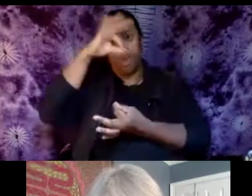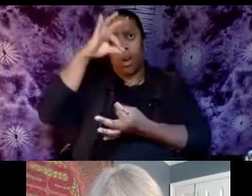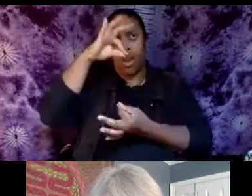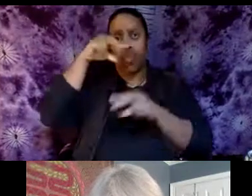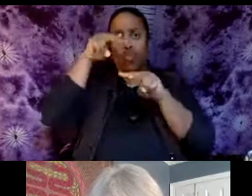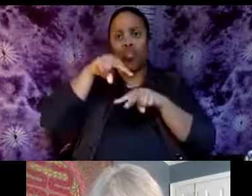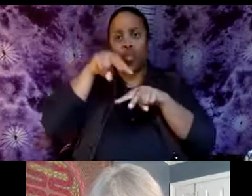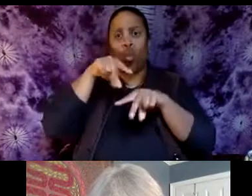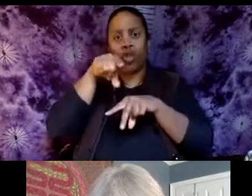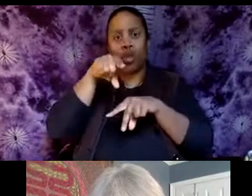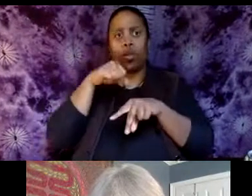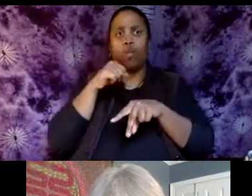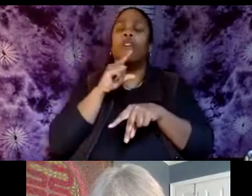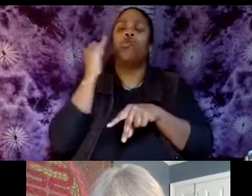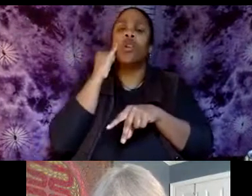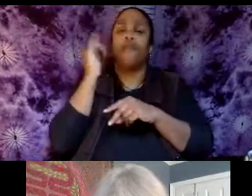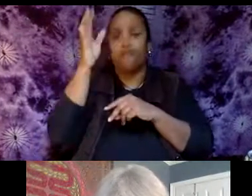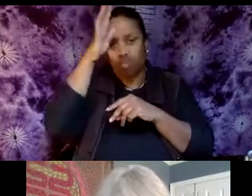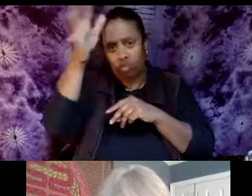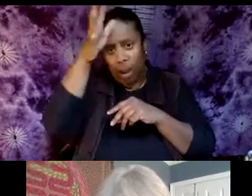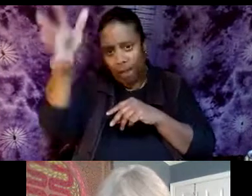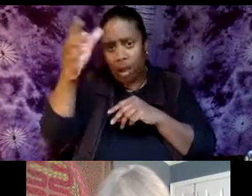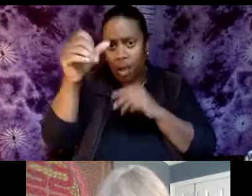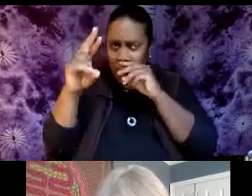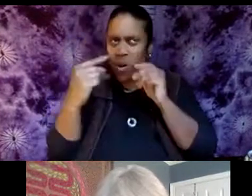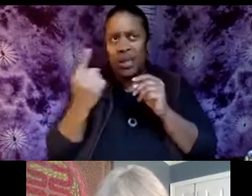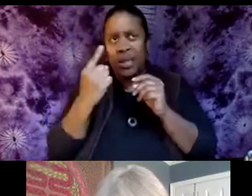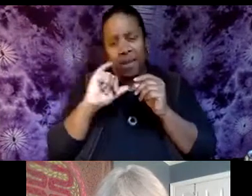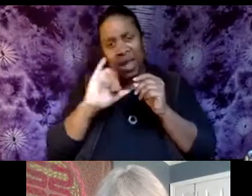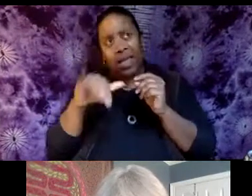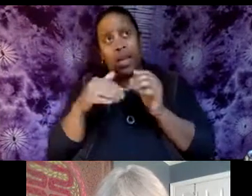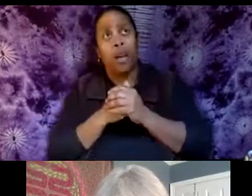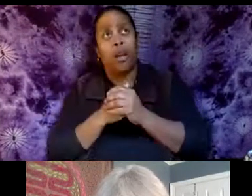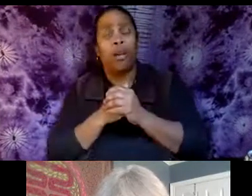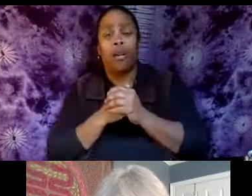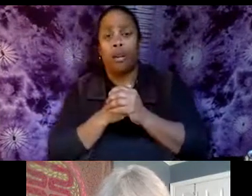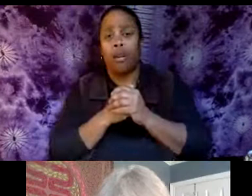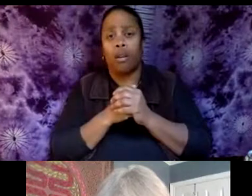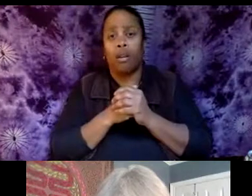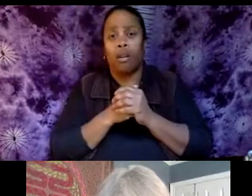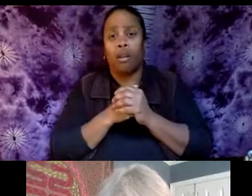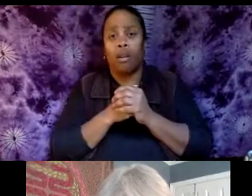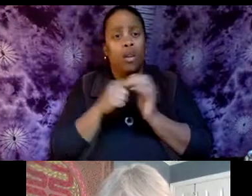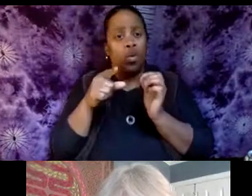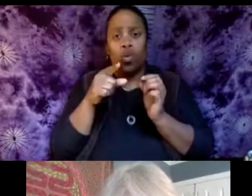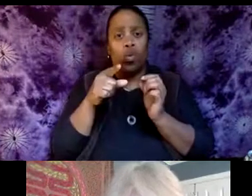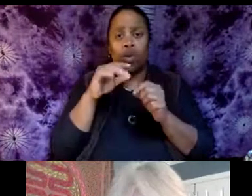it's a grandfather or someone like that. You're on mute, so I can't hear